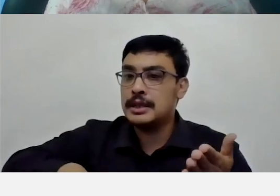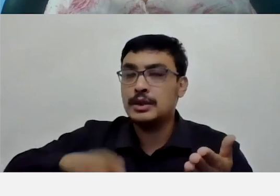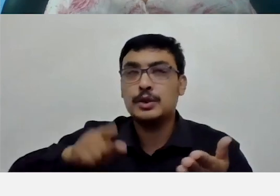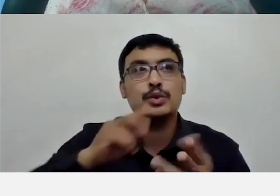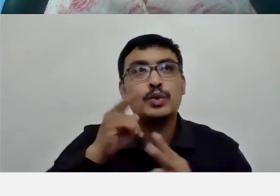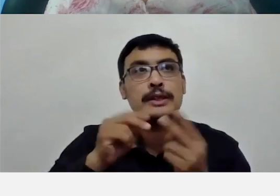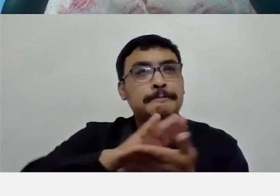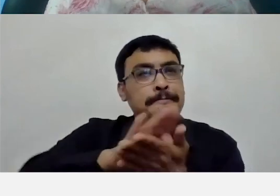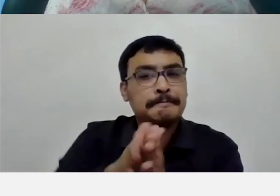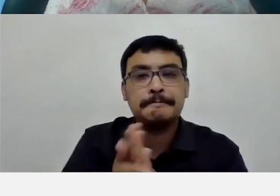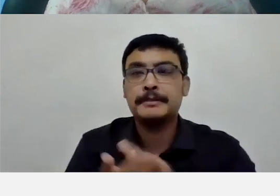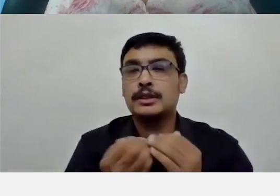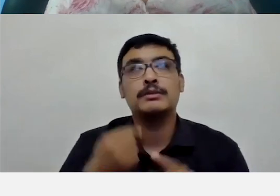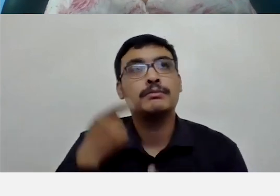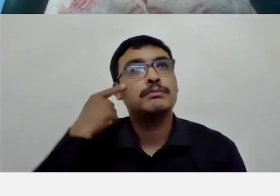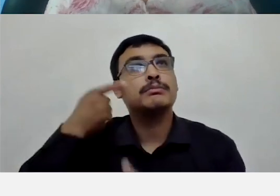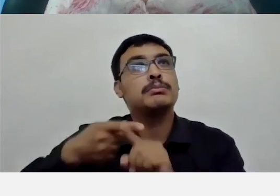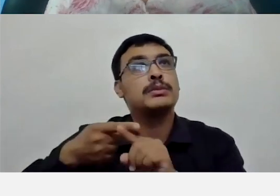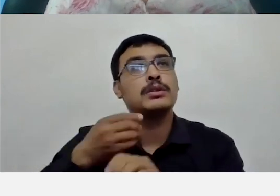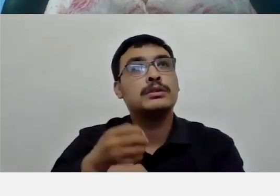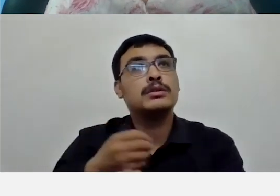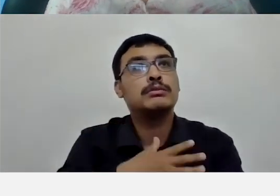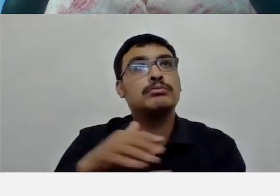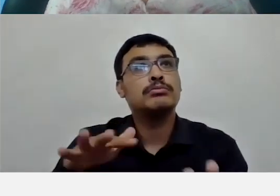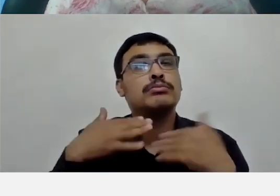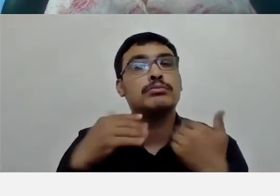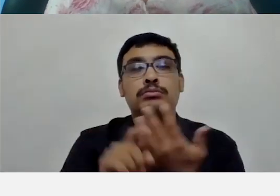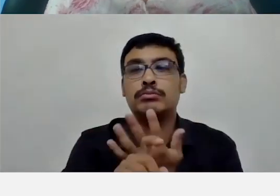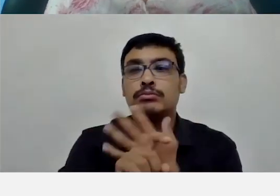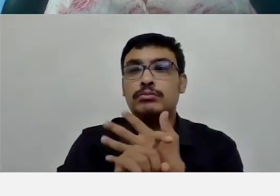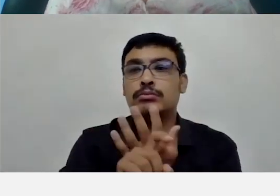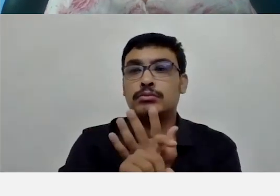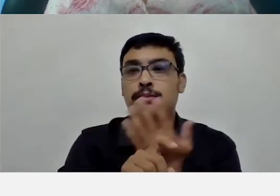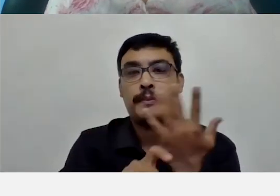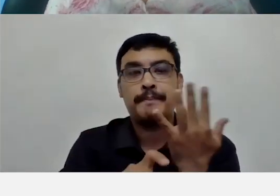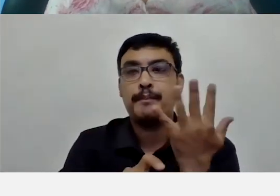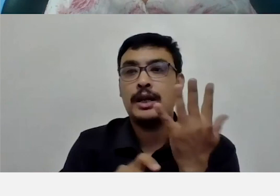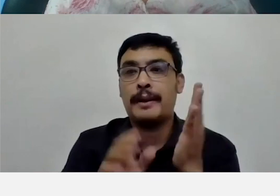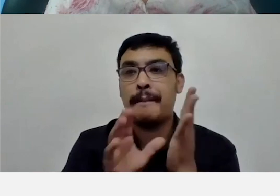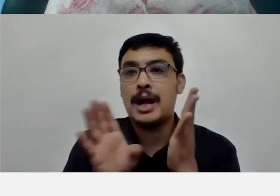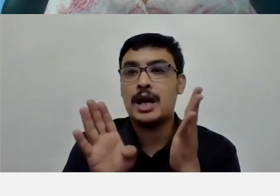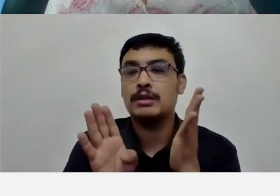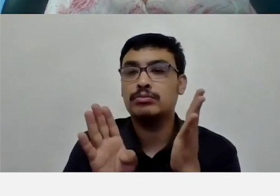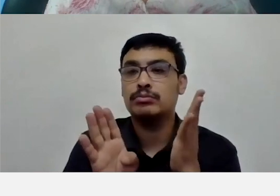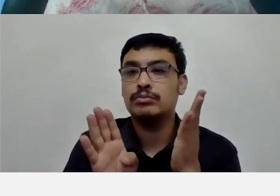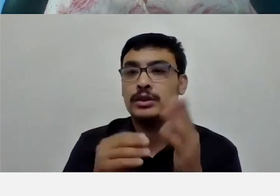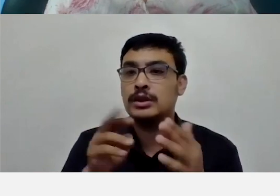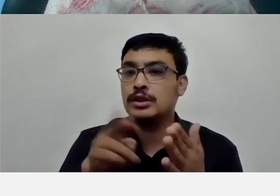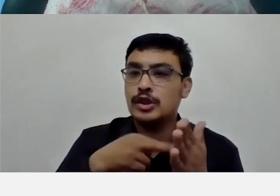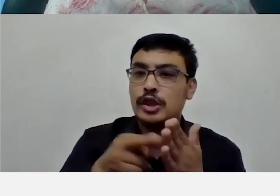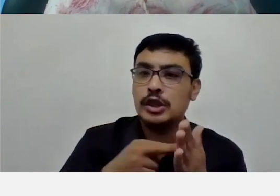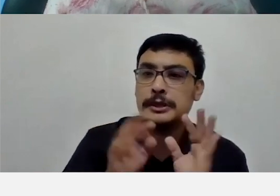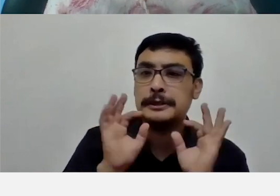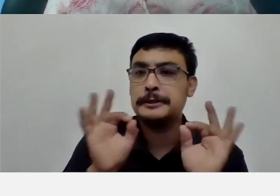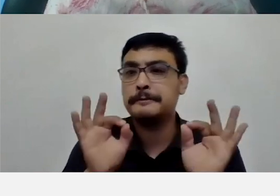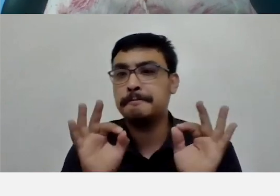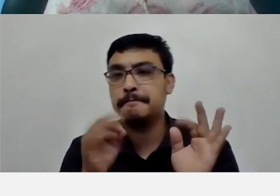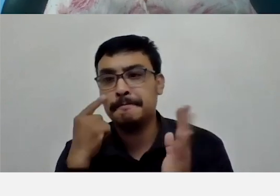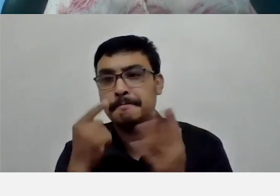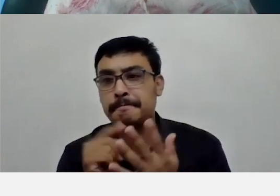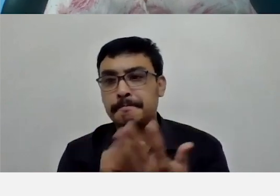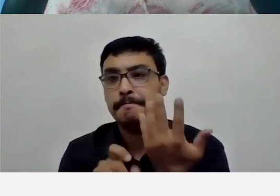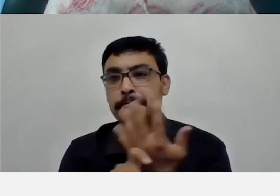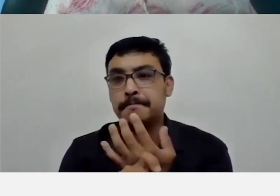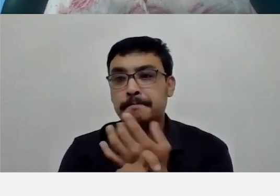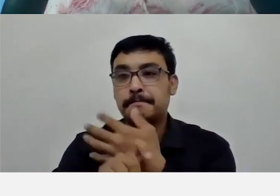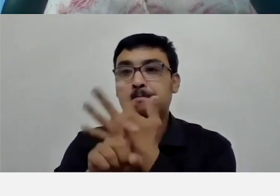the positive vibe in its feather with the beautiful color. So it shows the beautiful color in a feather, so it shows like